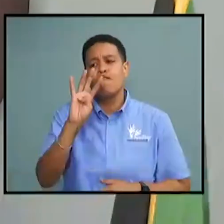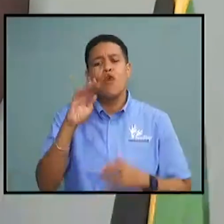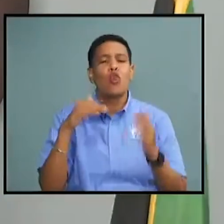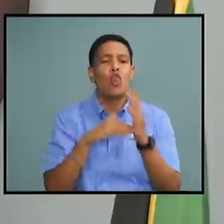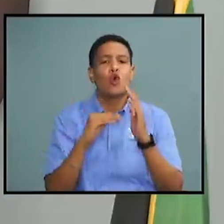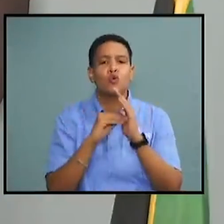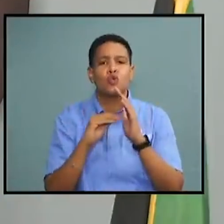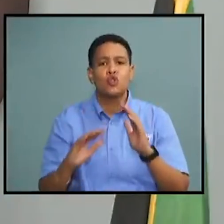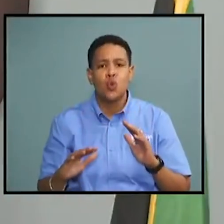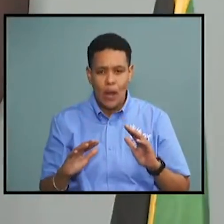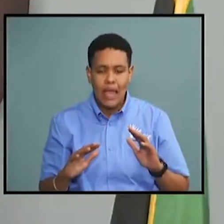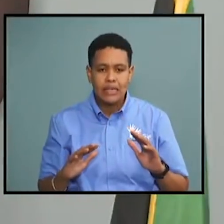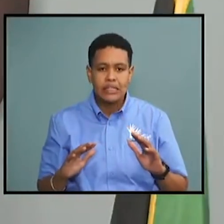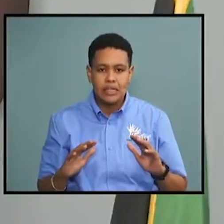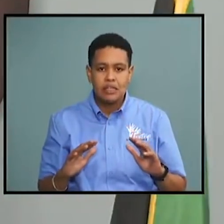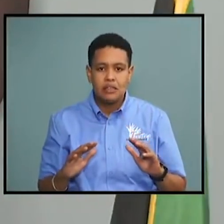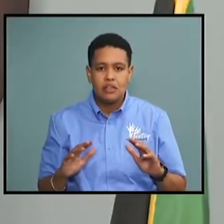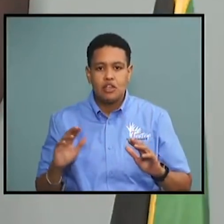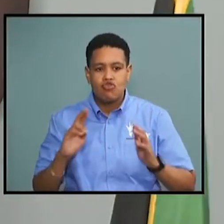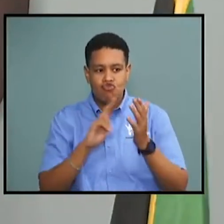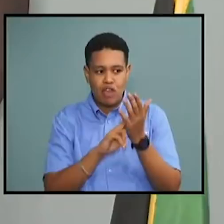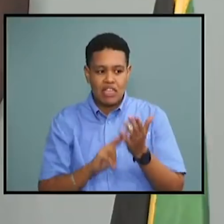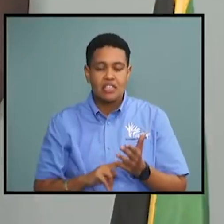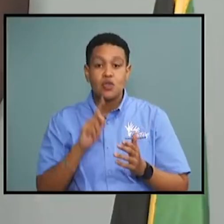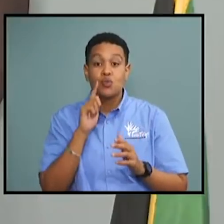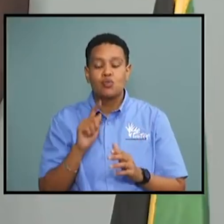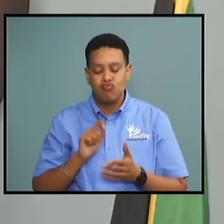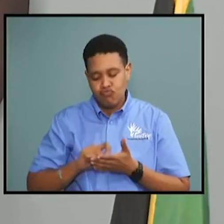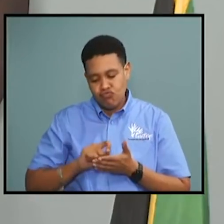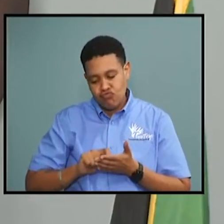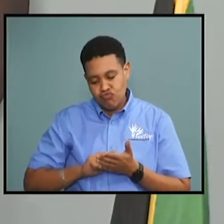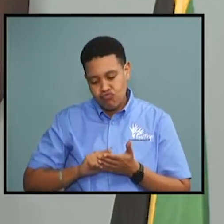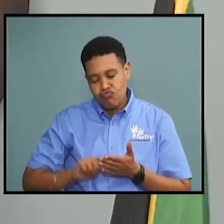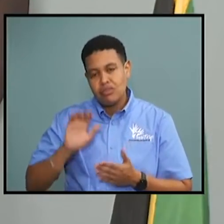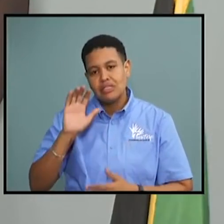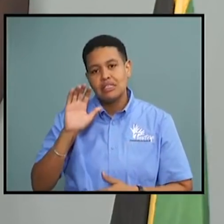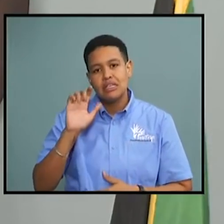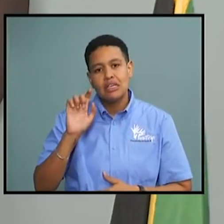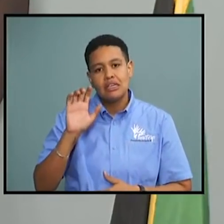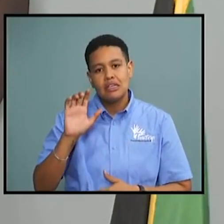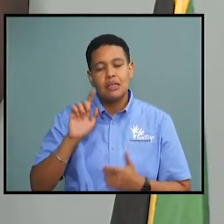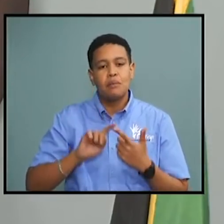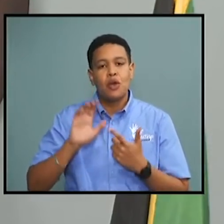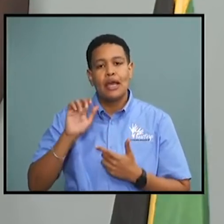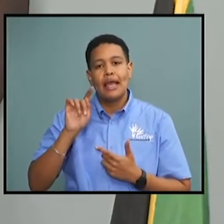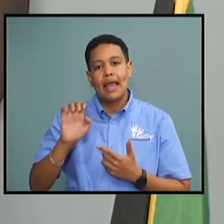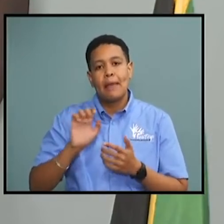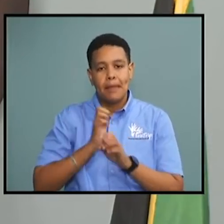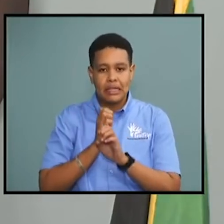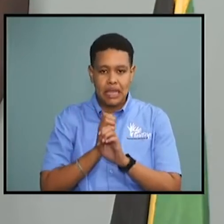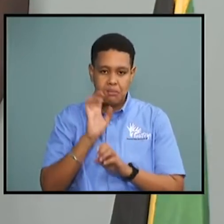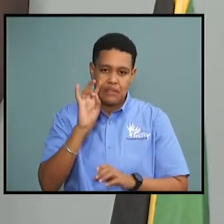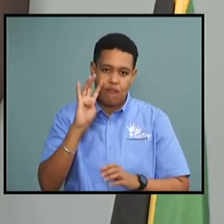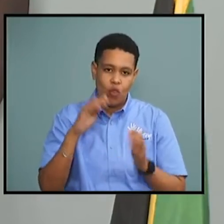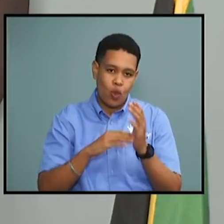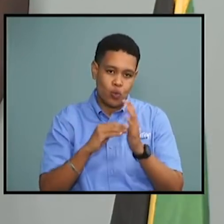74,000 students are registered to sit CSEC and CAPE